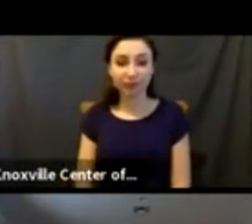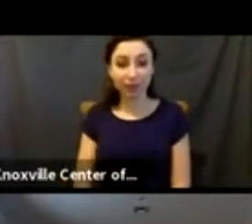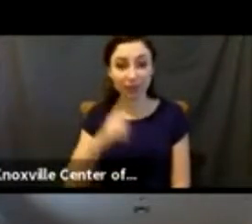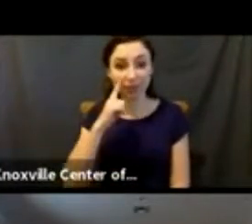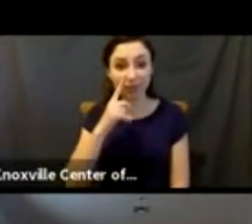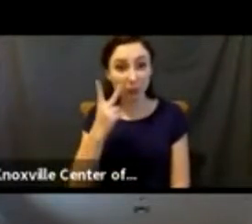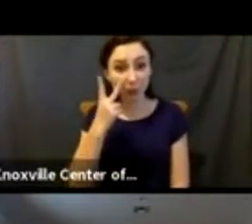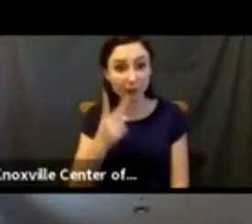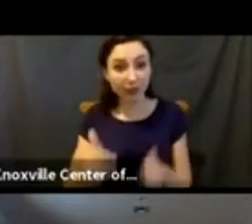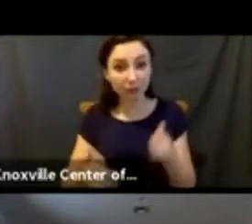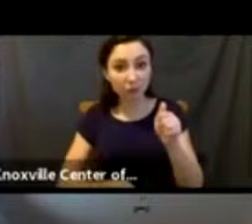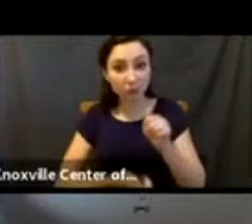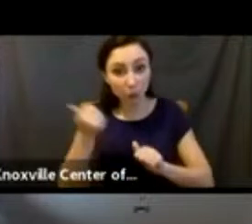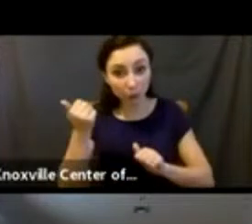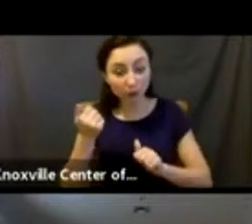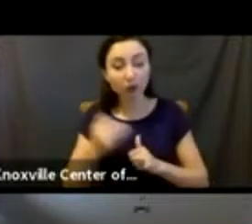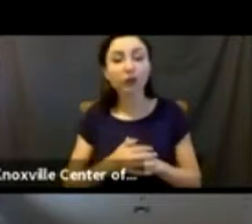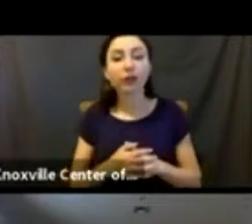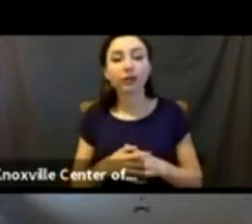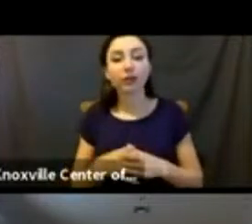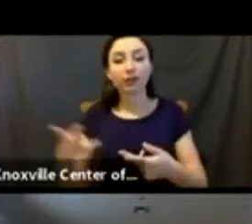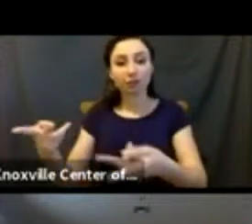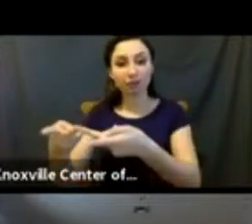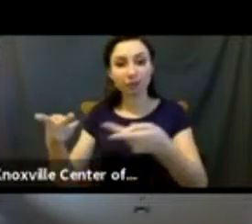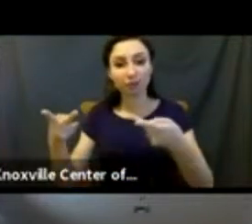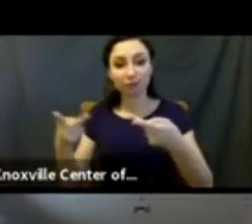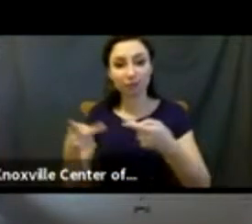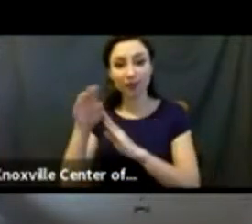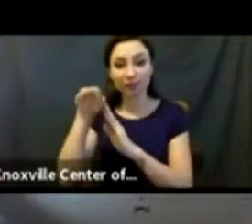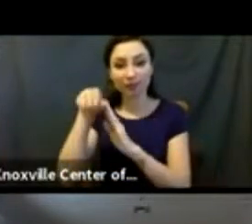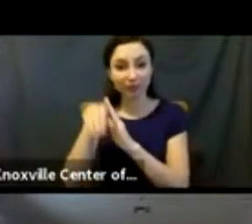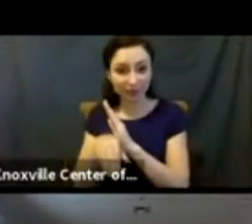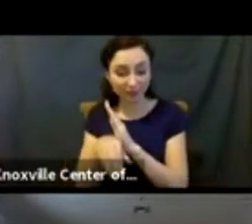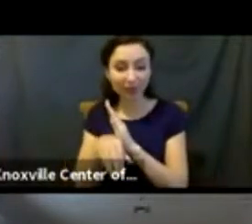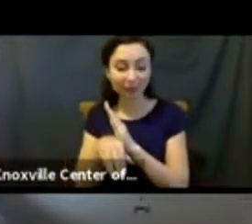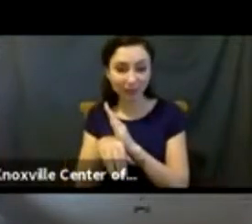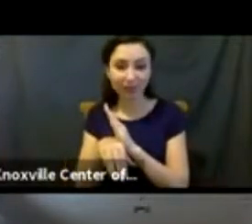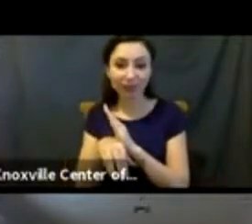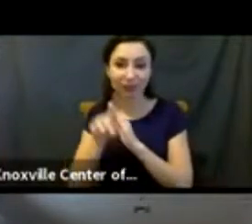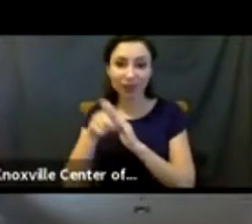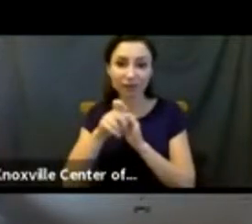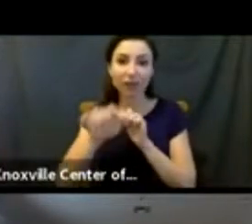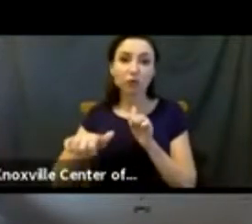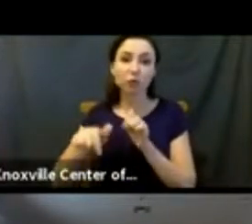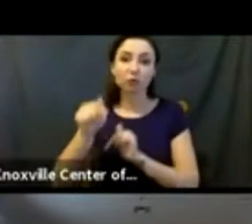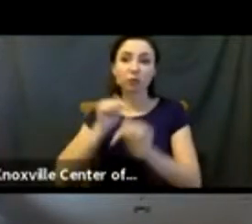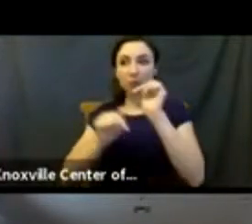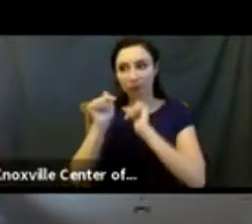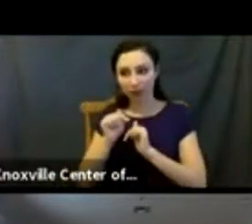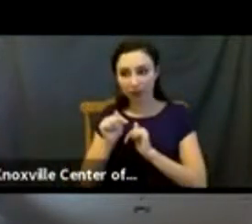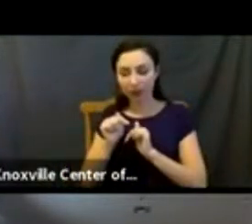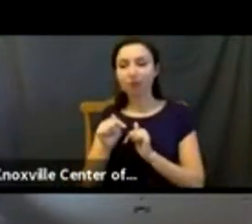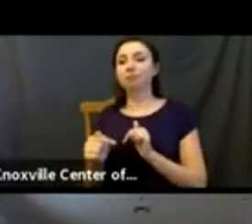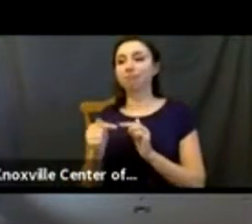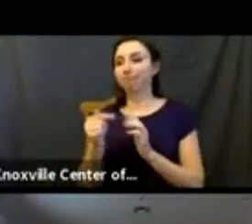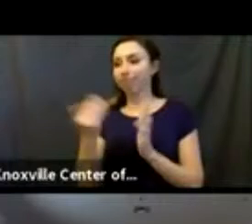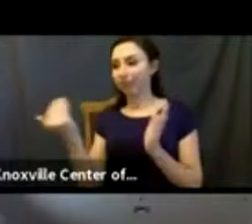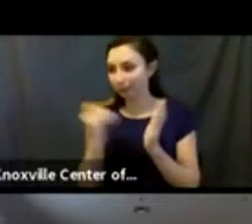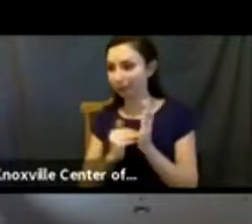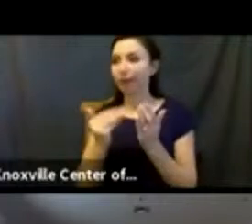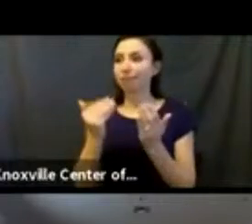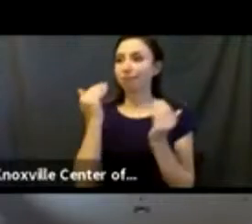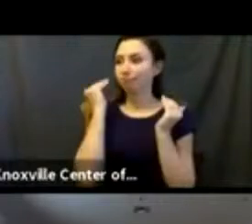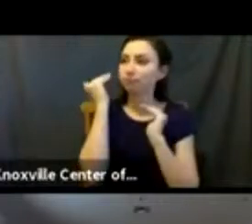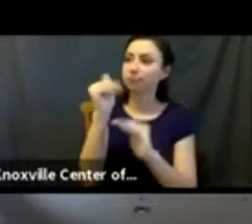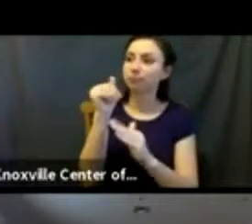the most part, but places that de-escalate have had to back up and put things in place again.